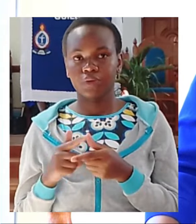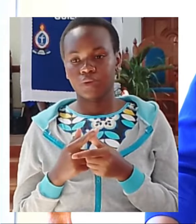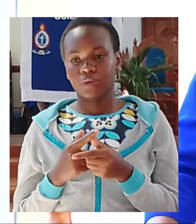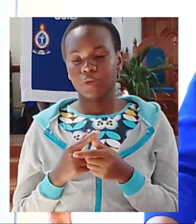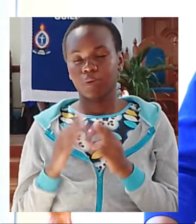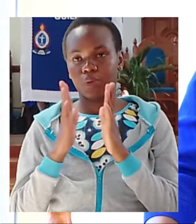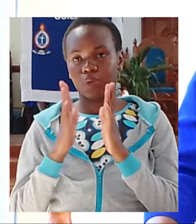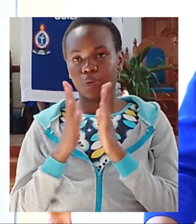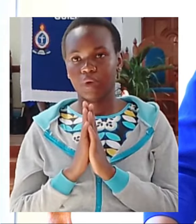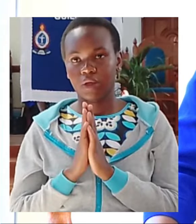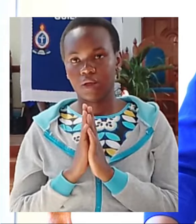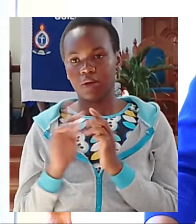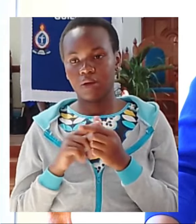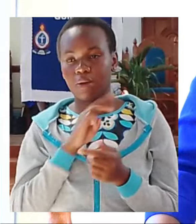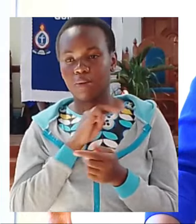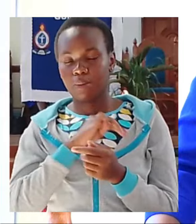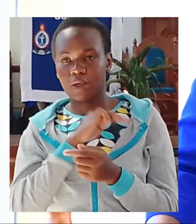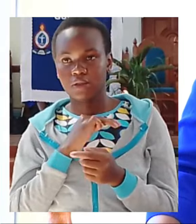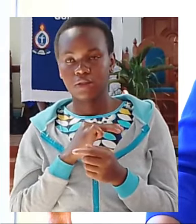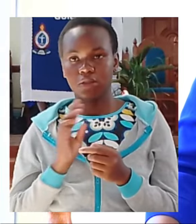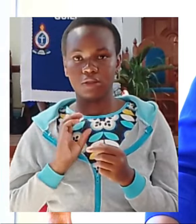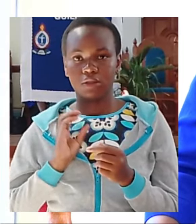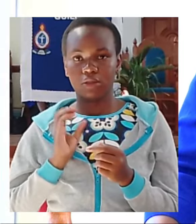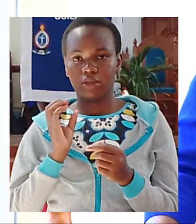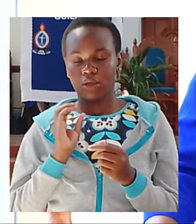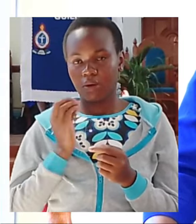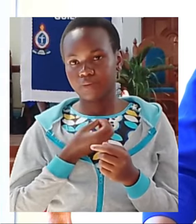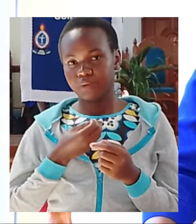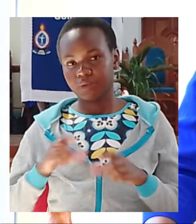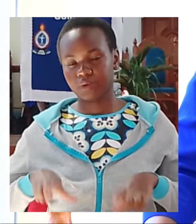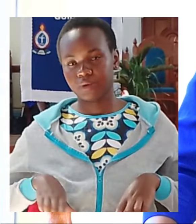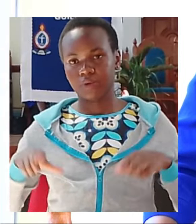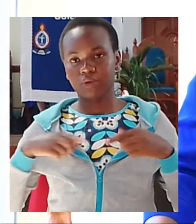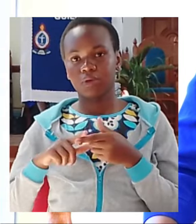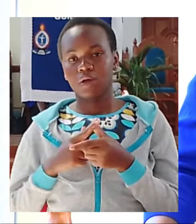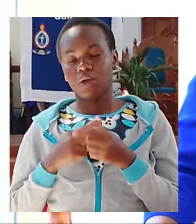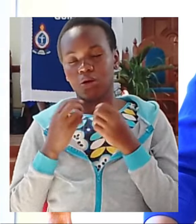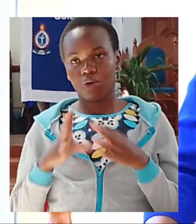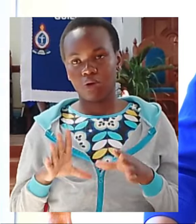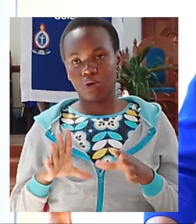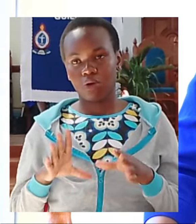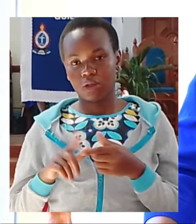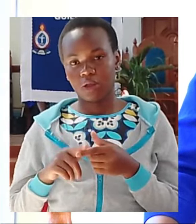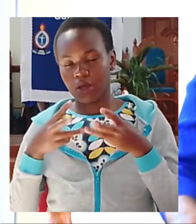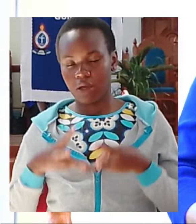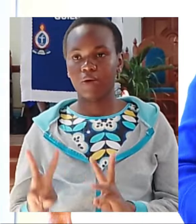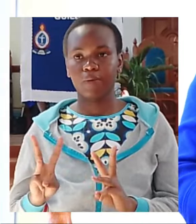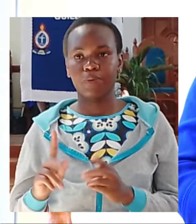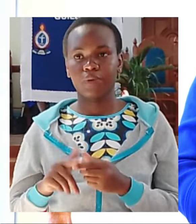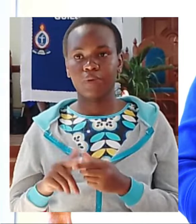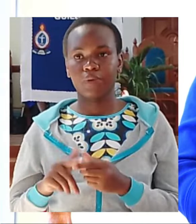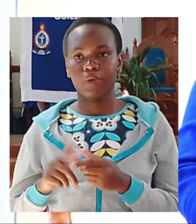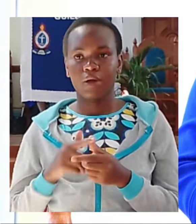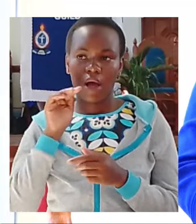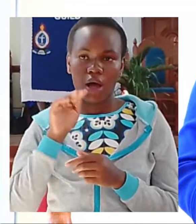we pray that you may have mercy upon us. We have lost the direction. We have lost the path. We have lost the way. We have sought